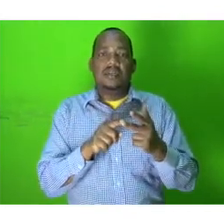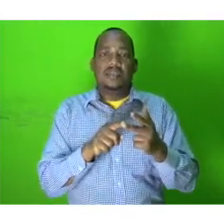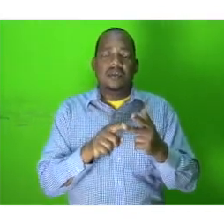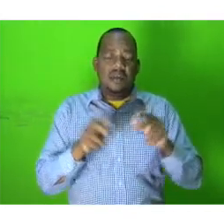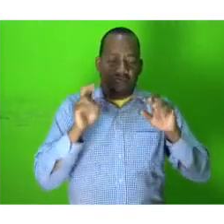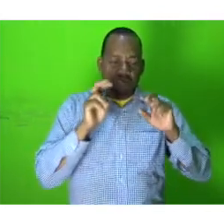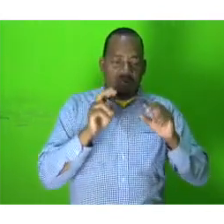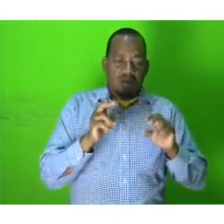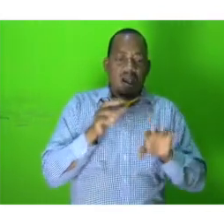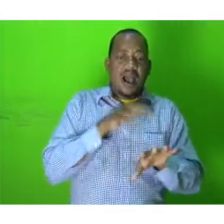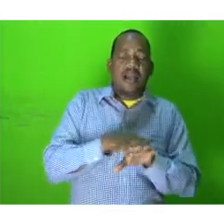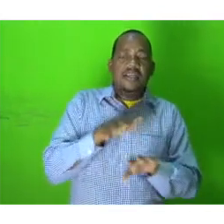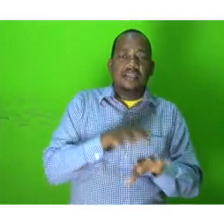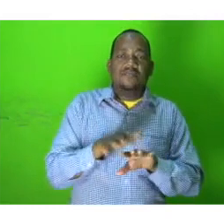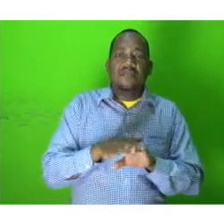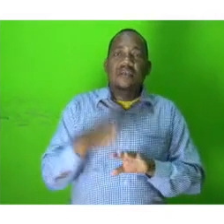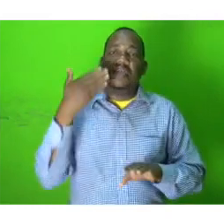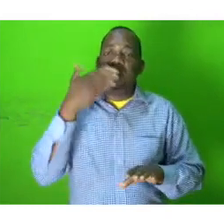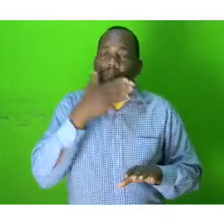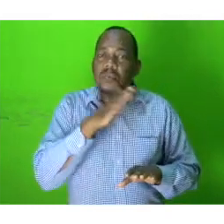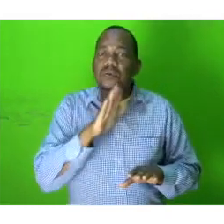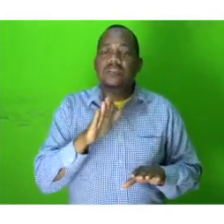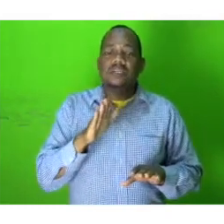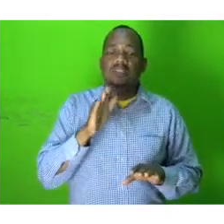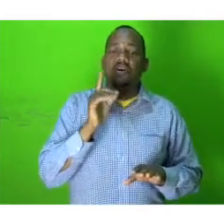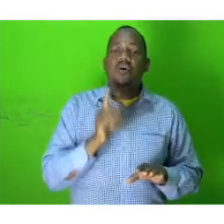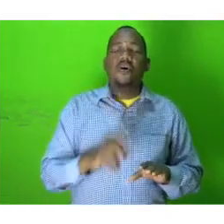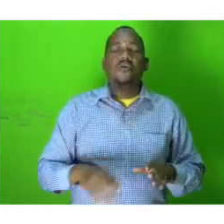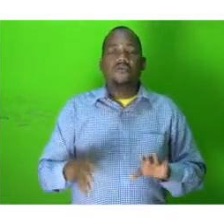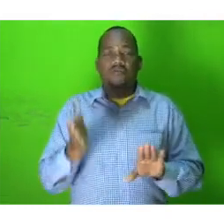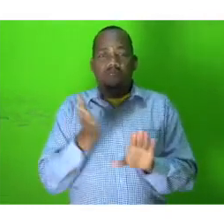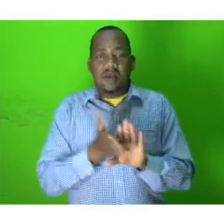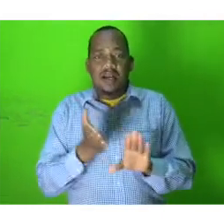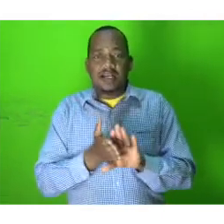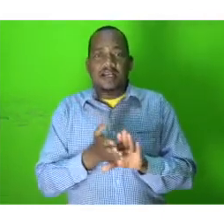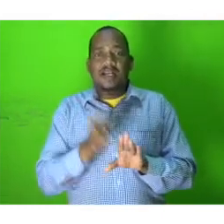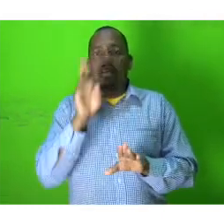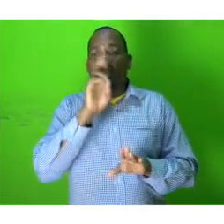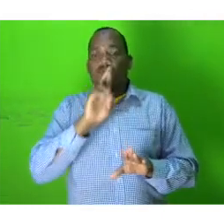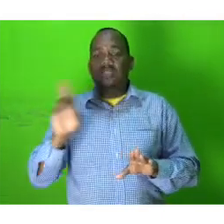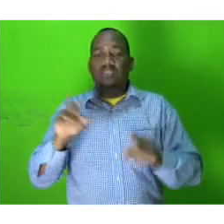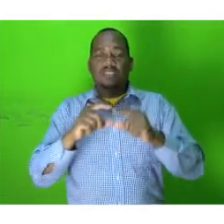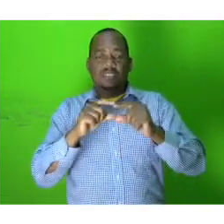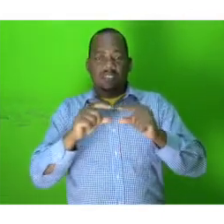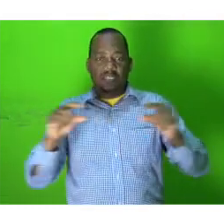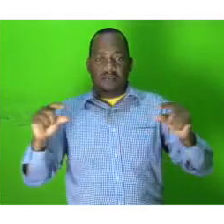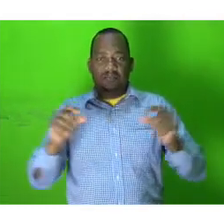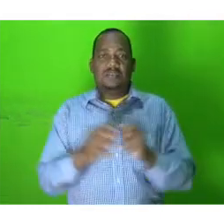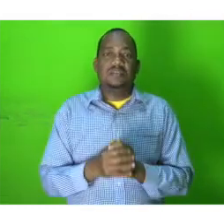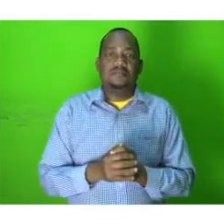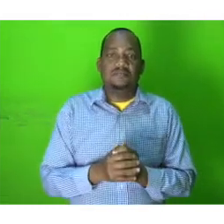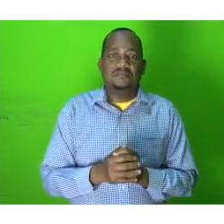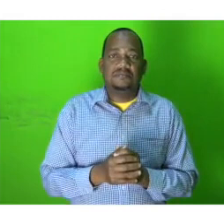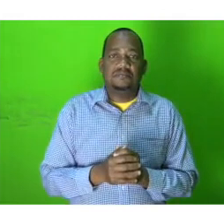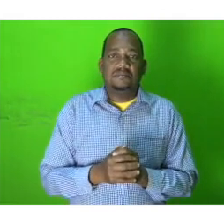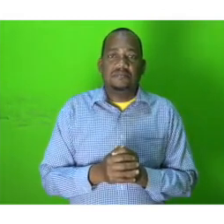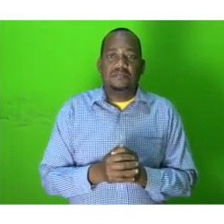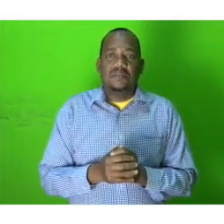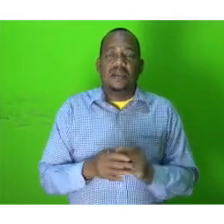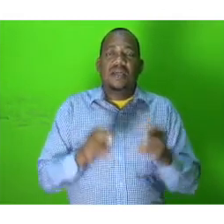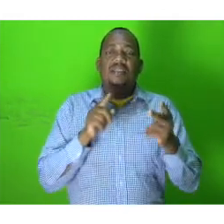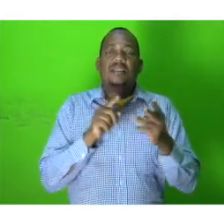Second, to identify the importance of bank reconciliation statement.